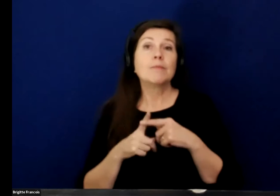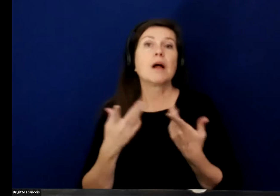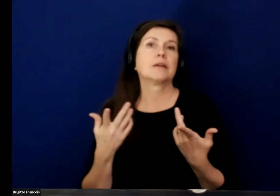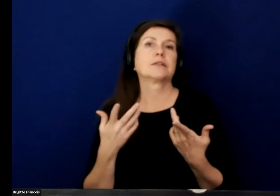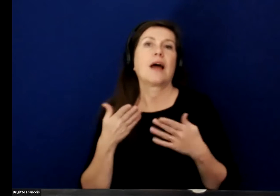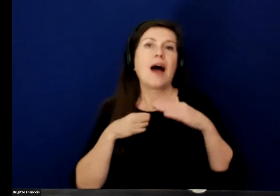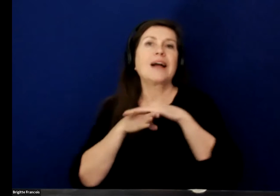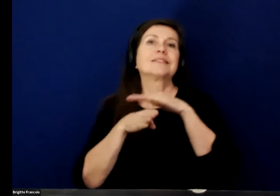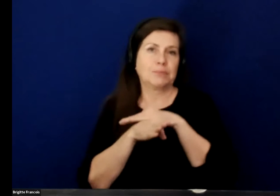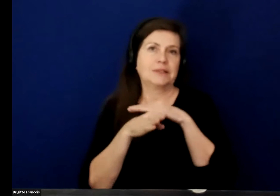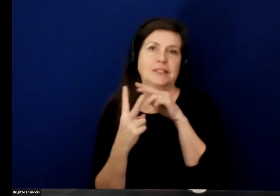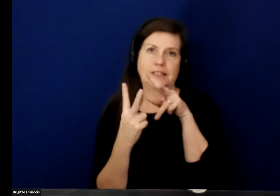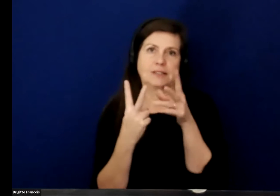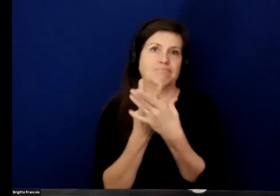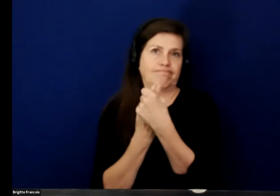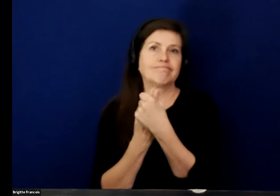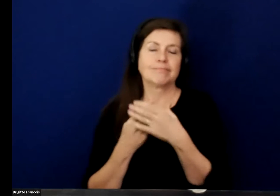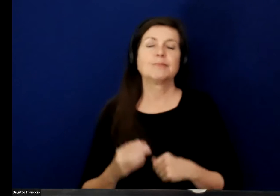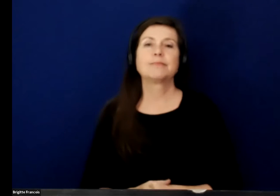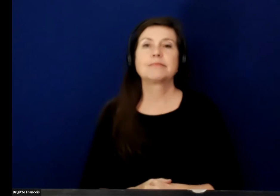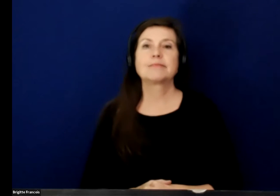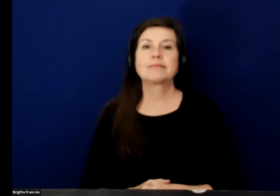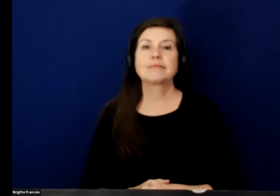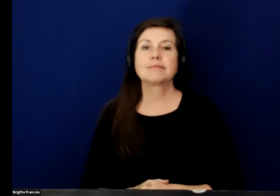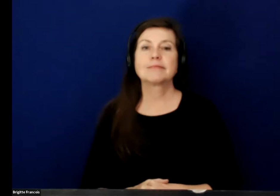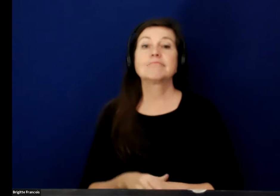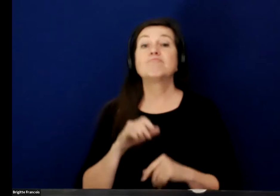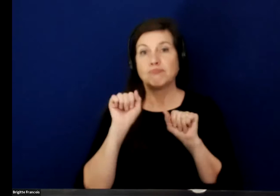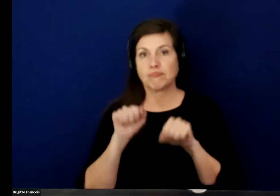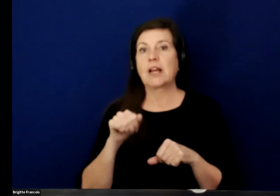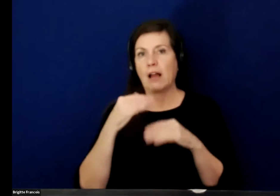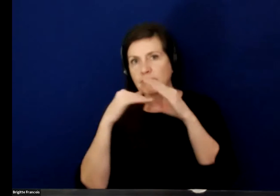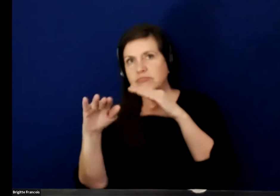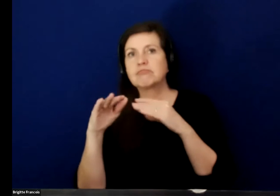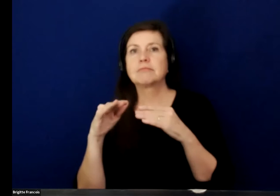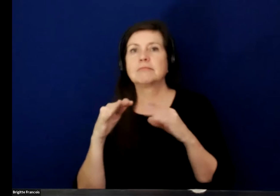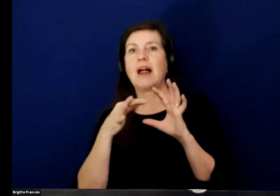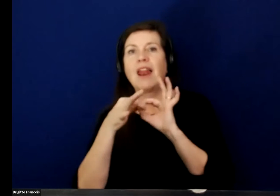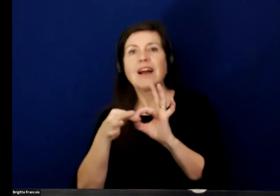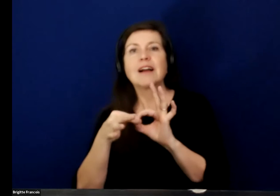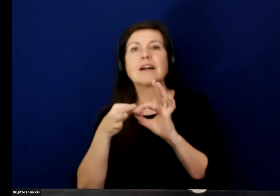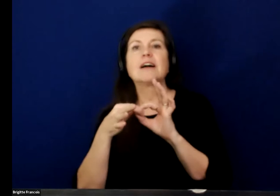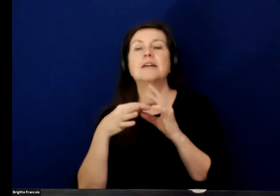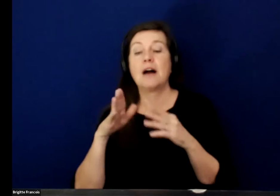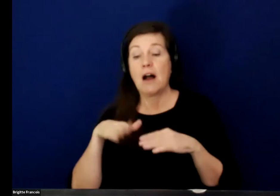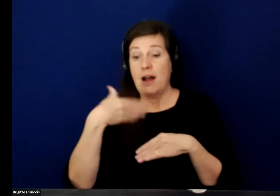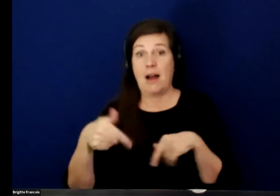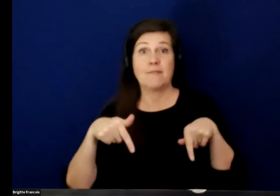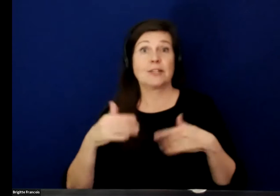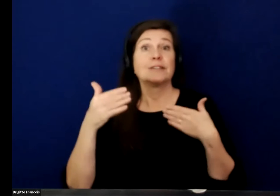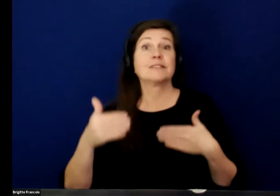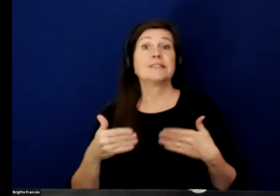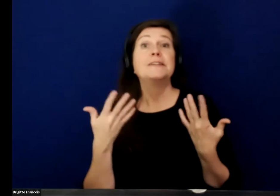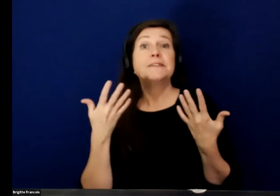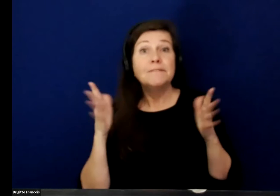you. And so we can also send the link to this standard and also other material to all participants after the session. So I think we